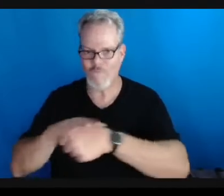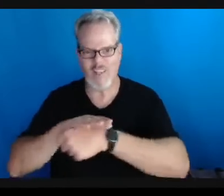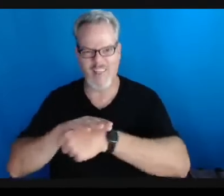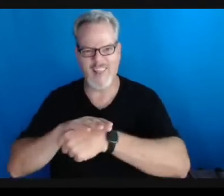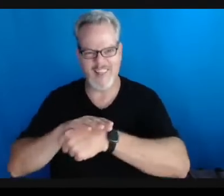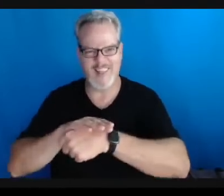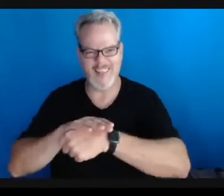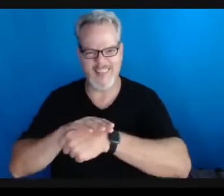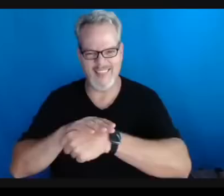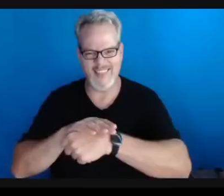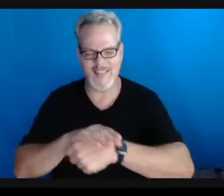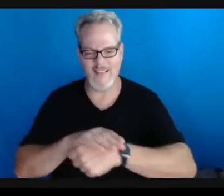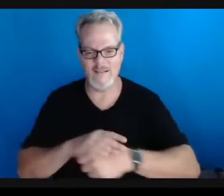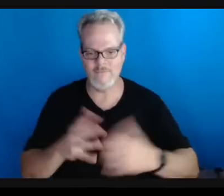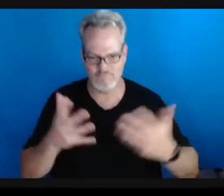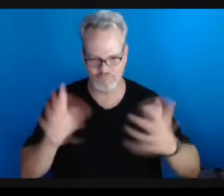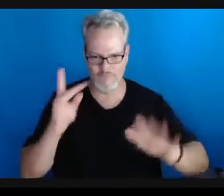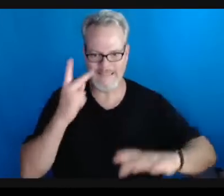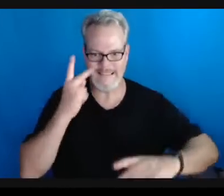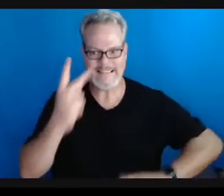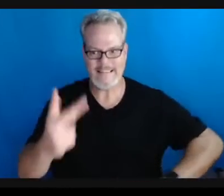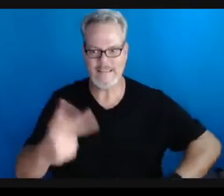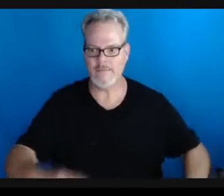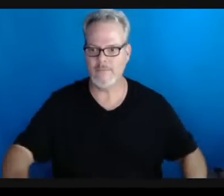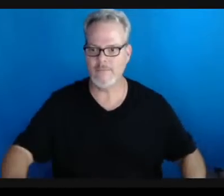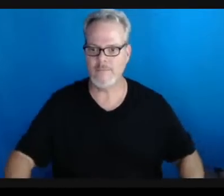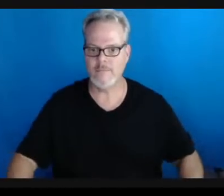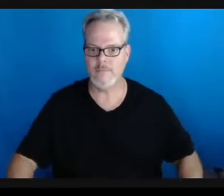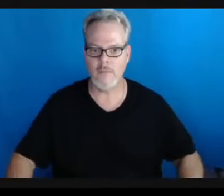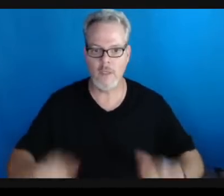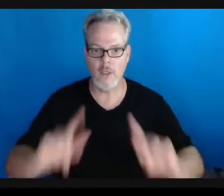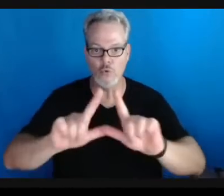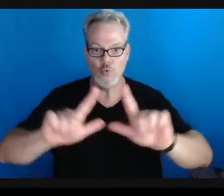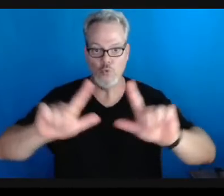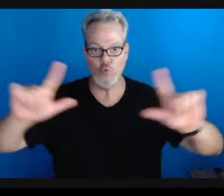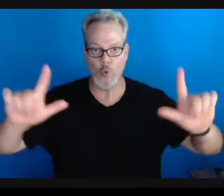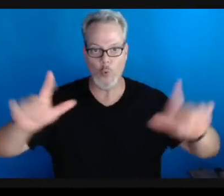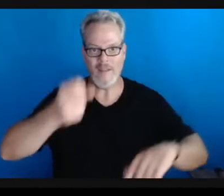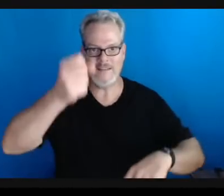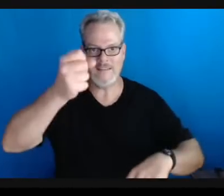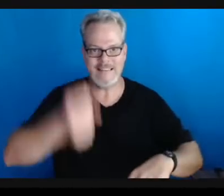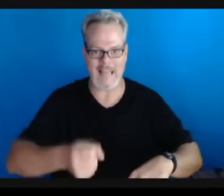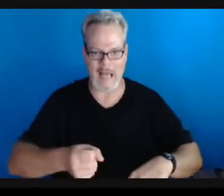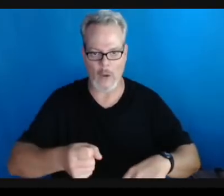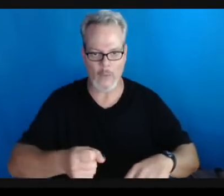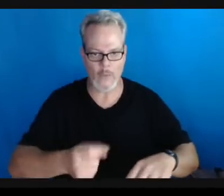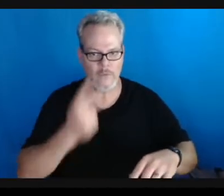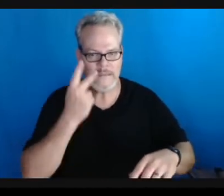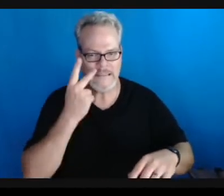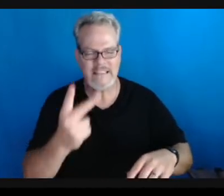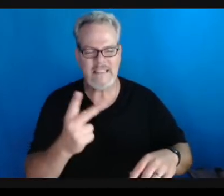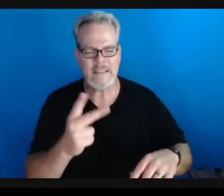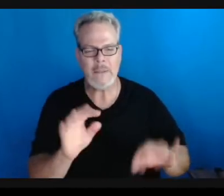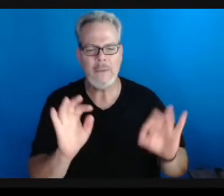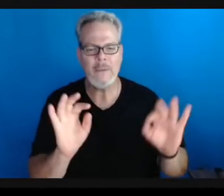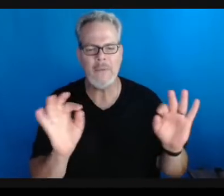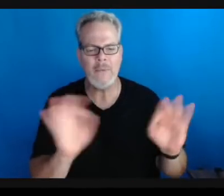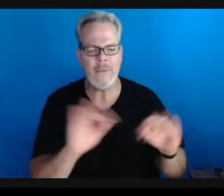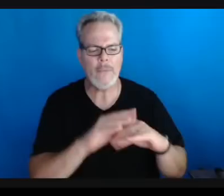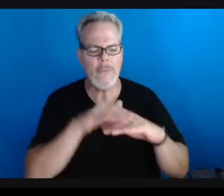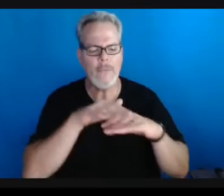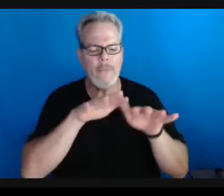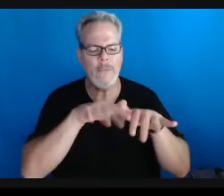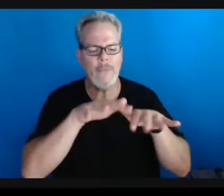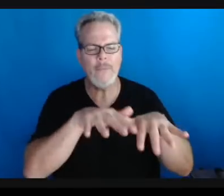you saw that already in a time lapse. Zooming into the south vent there, the more passive ooze up of lava pad and